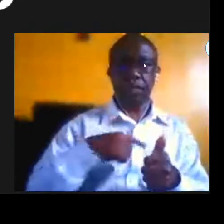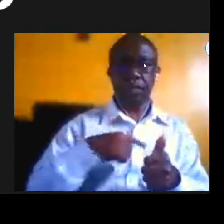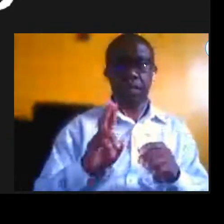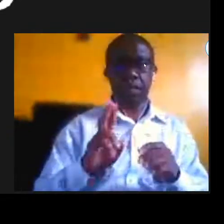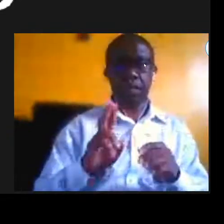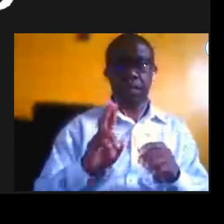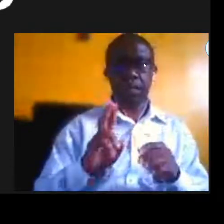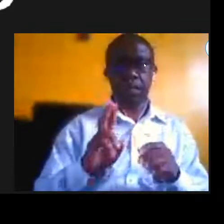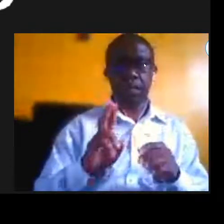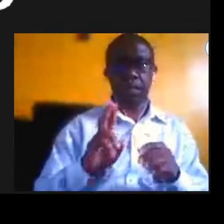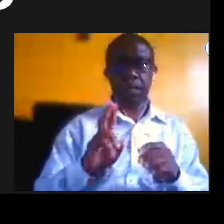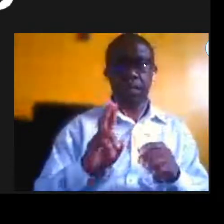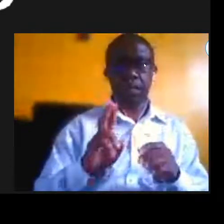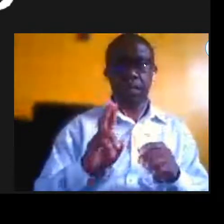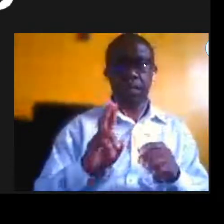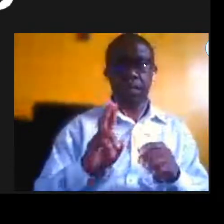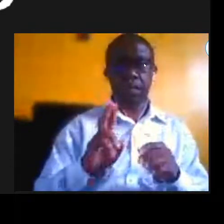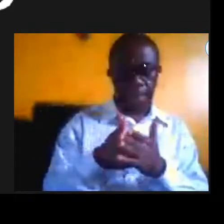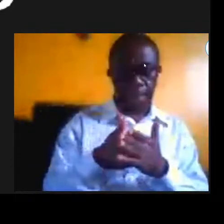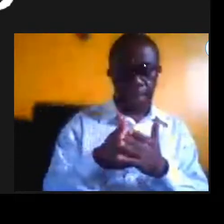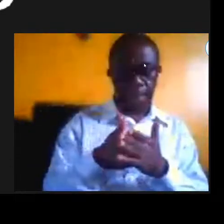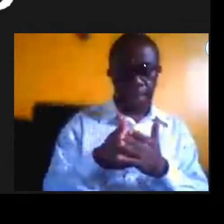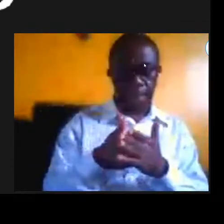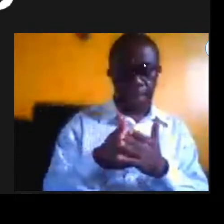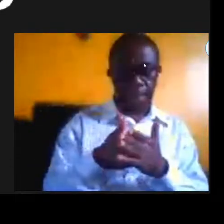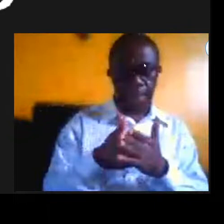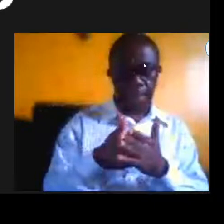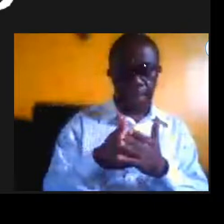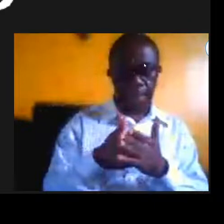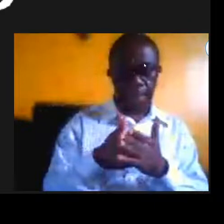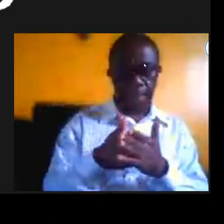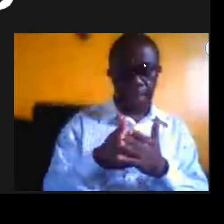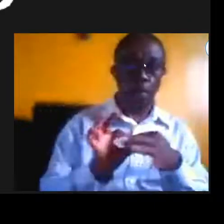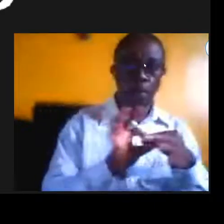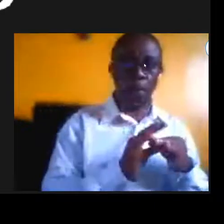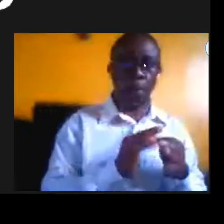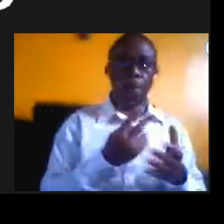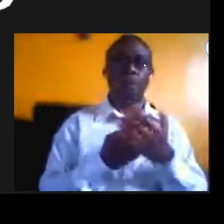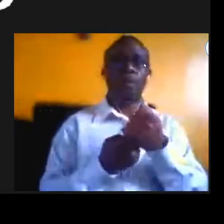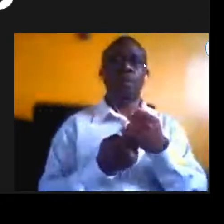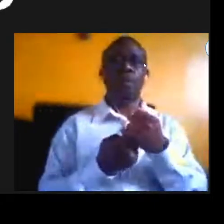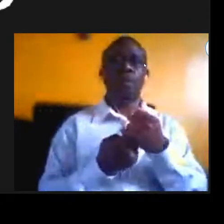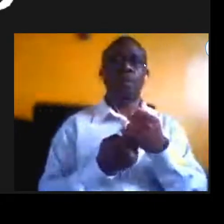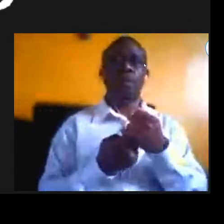how do we combine those reports. I think